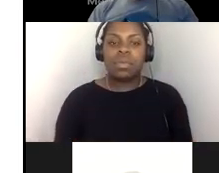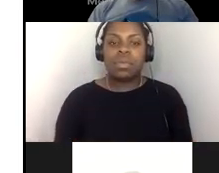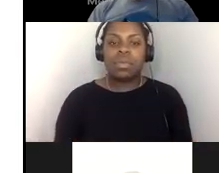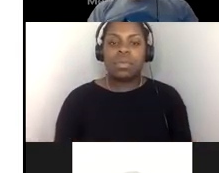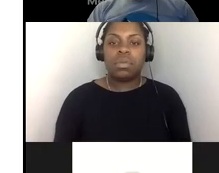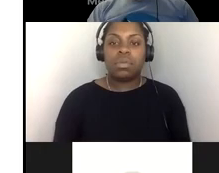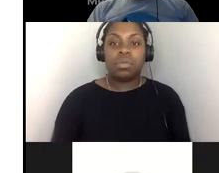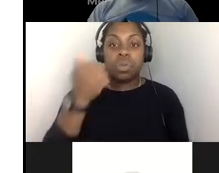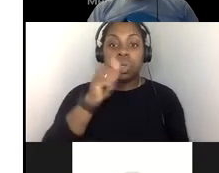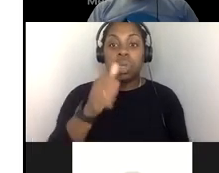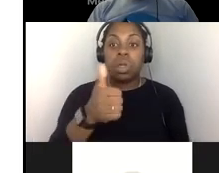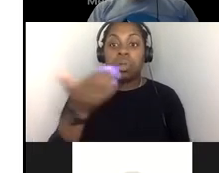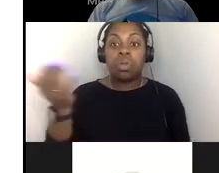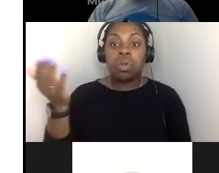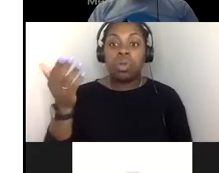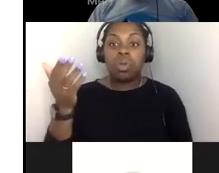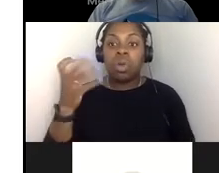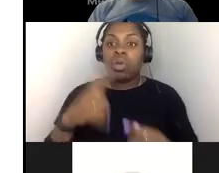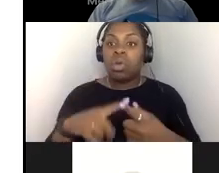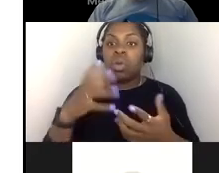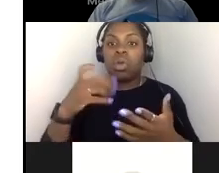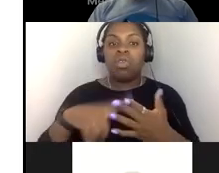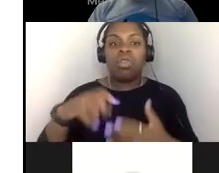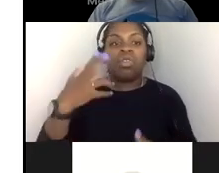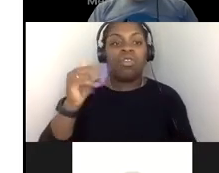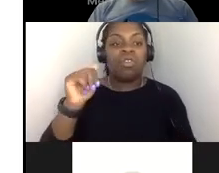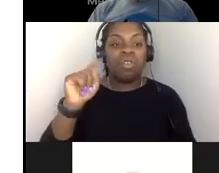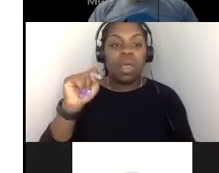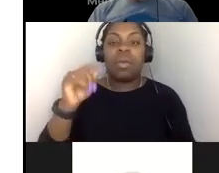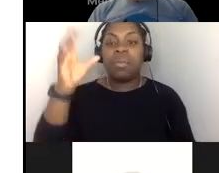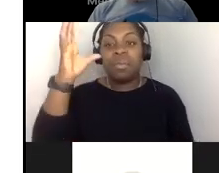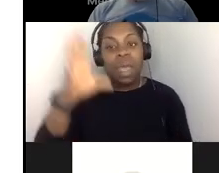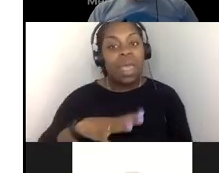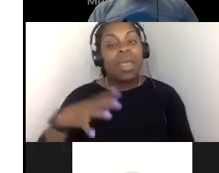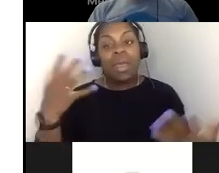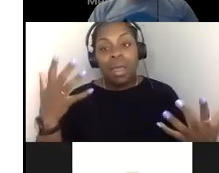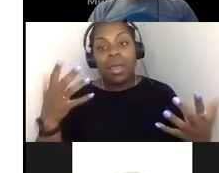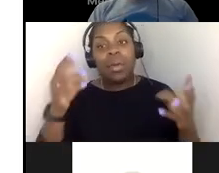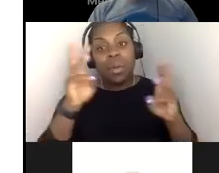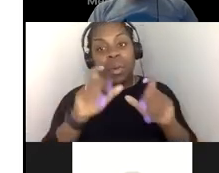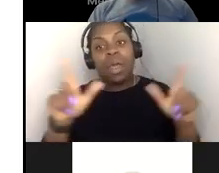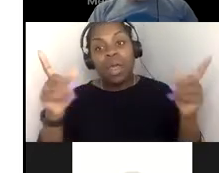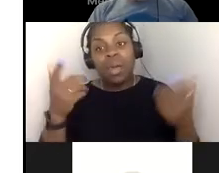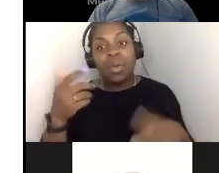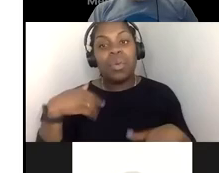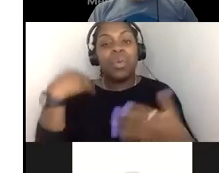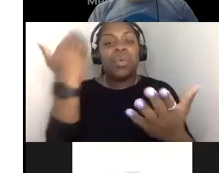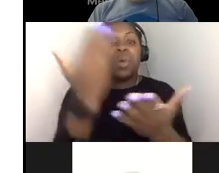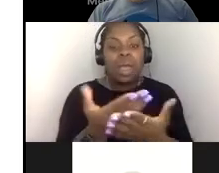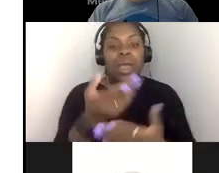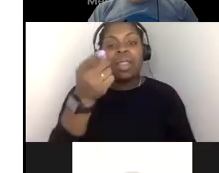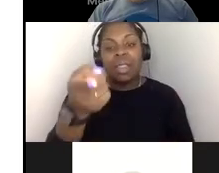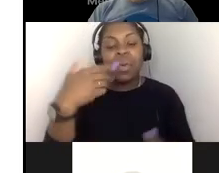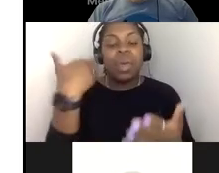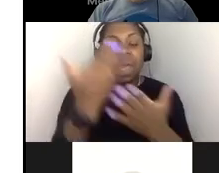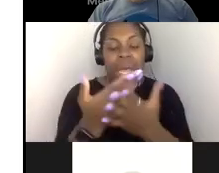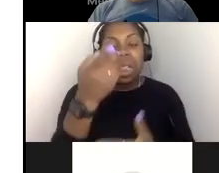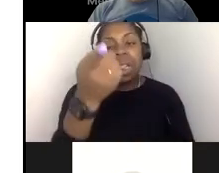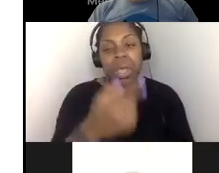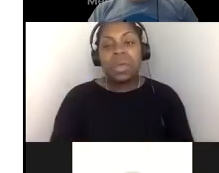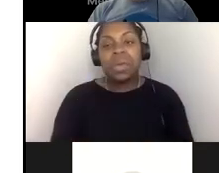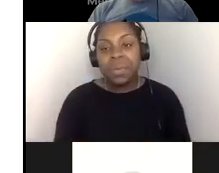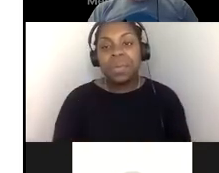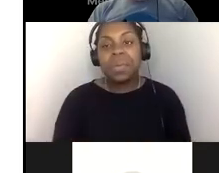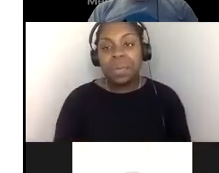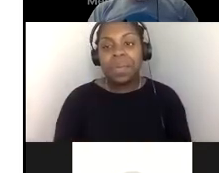Any other shit? I just want to chant, man. All right. Well, we can get there. We'll get there.